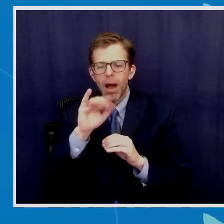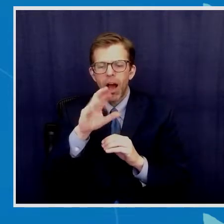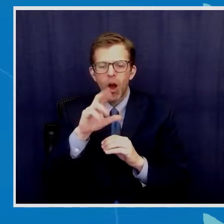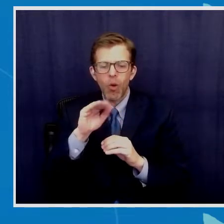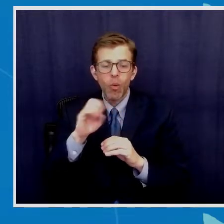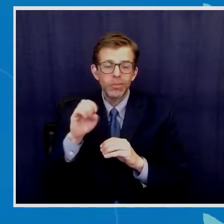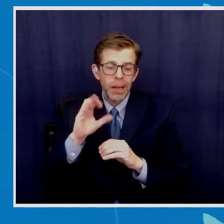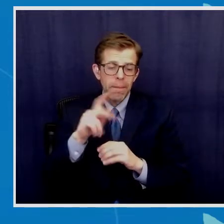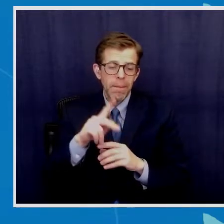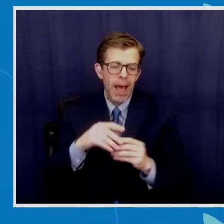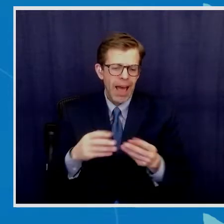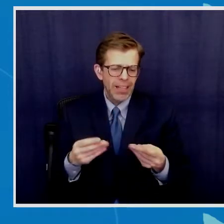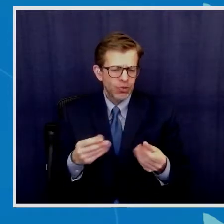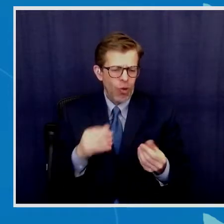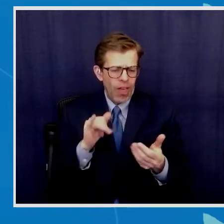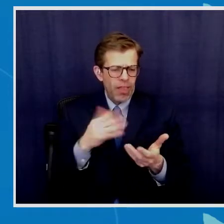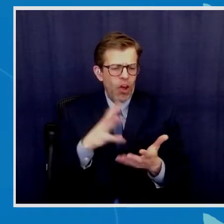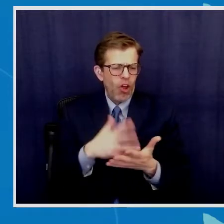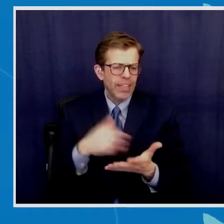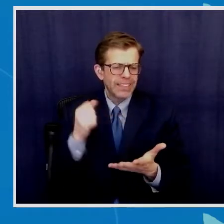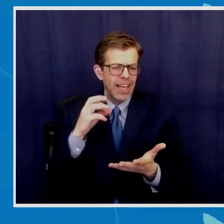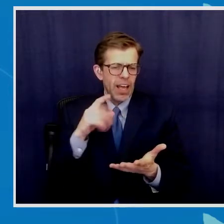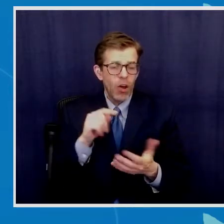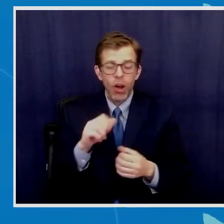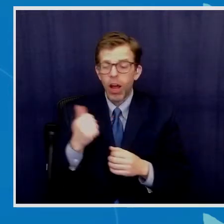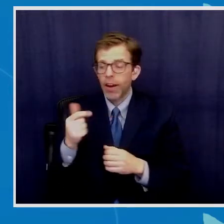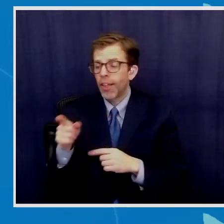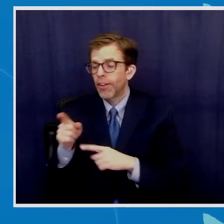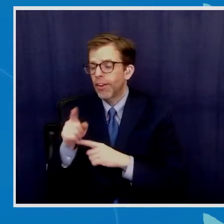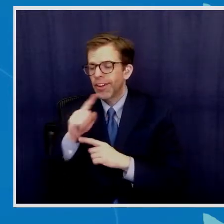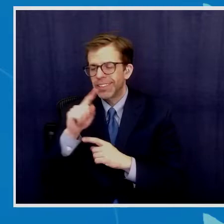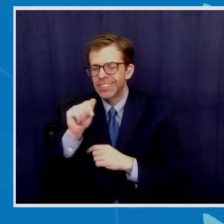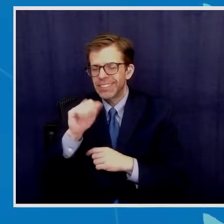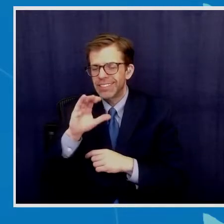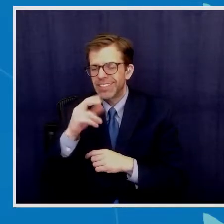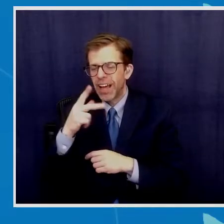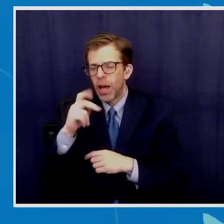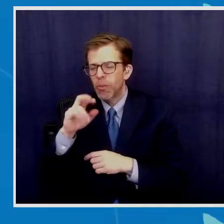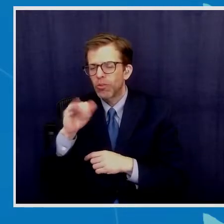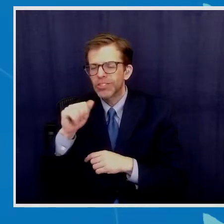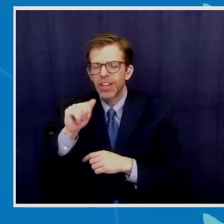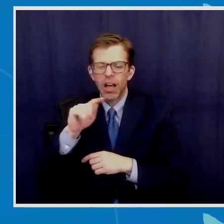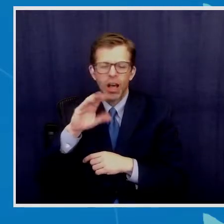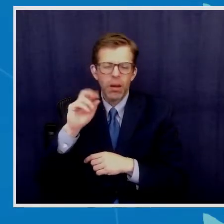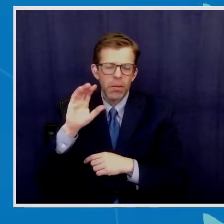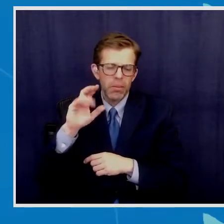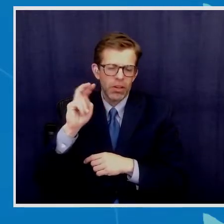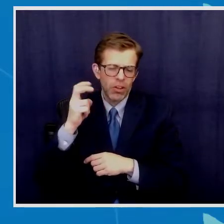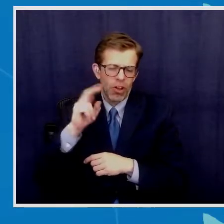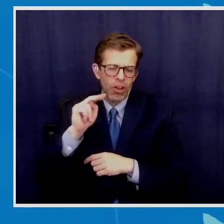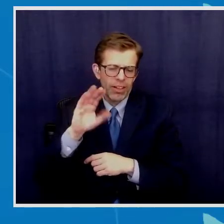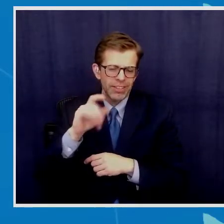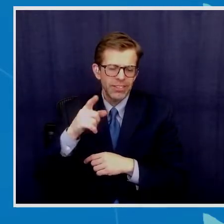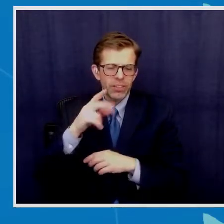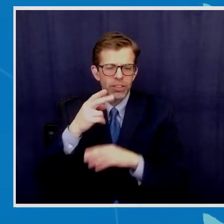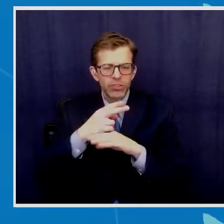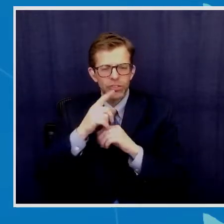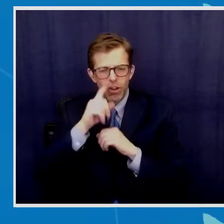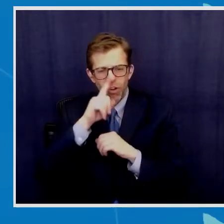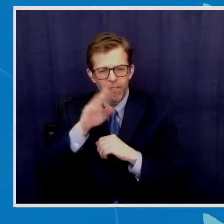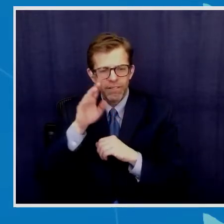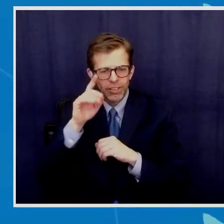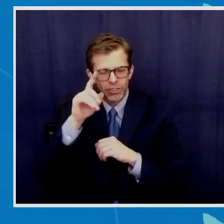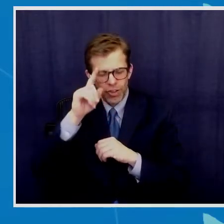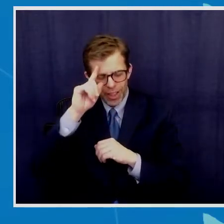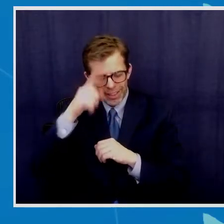gotten taken out. Another entrepreneur we work with is Zach Parisa at a company called NCX. He's using artificial intelligence coupled with